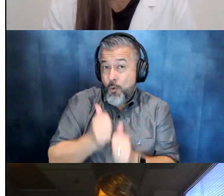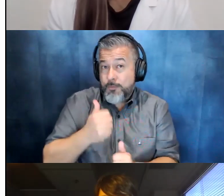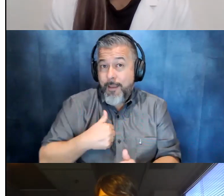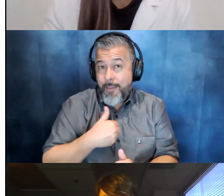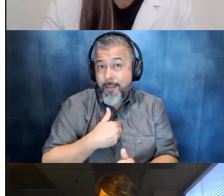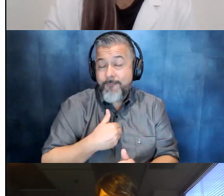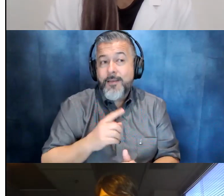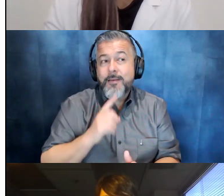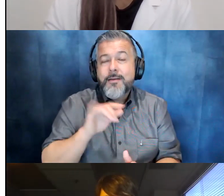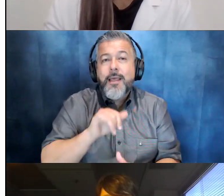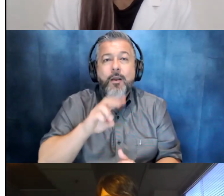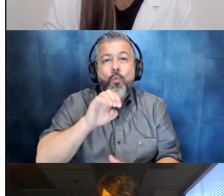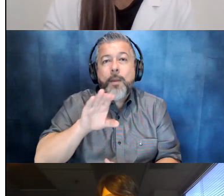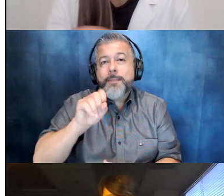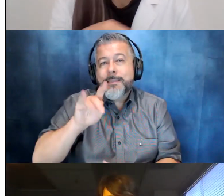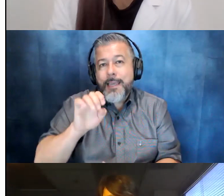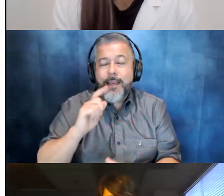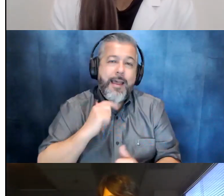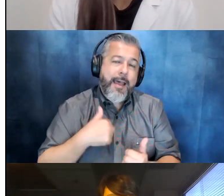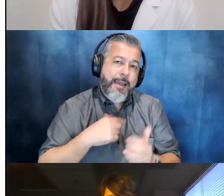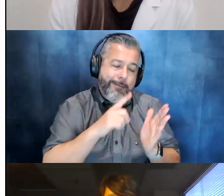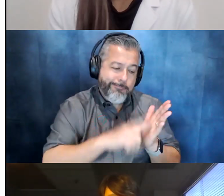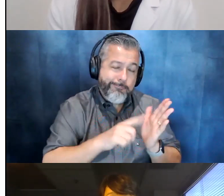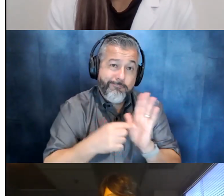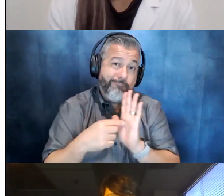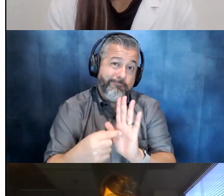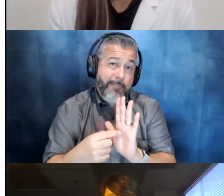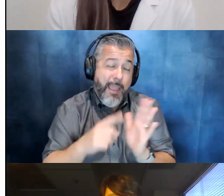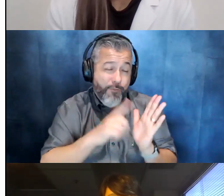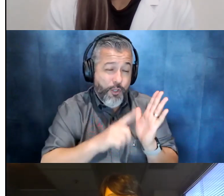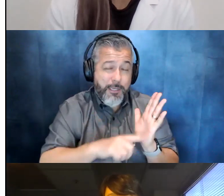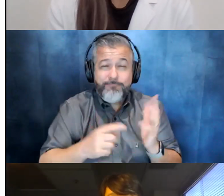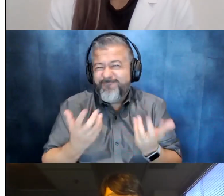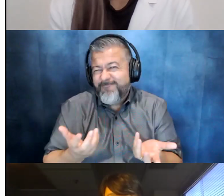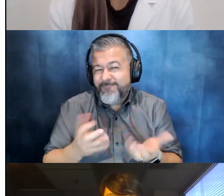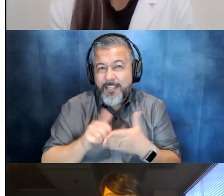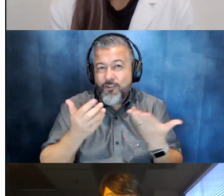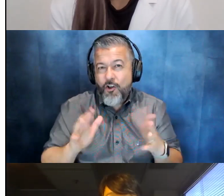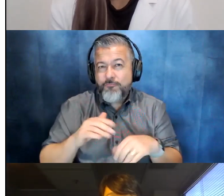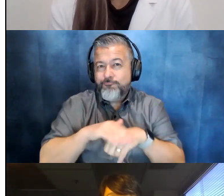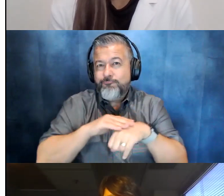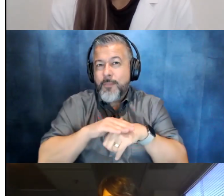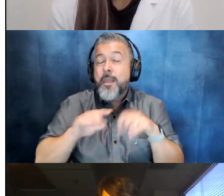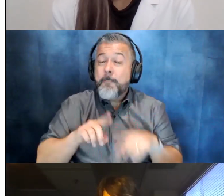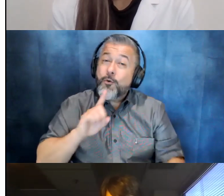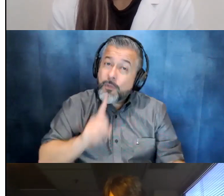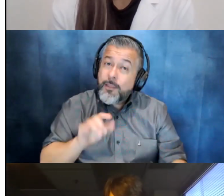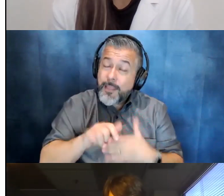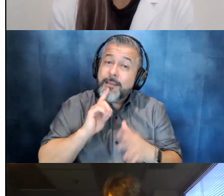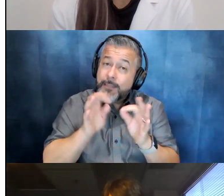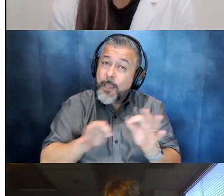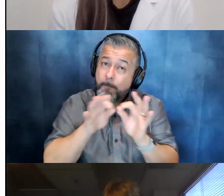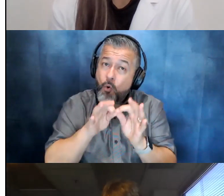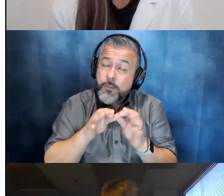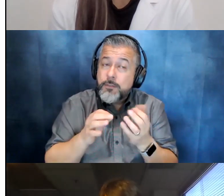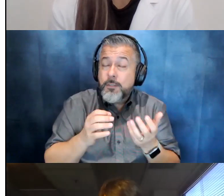a website that I would have to go look up. But yeah, no, absolutely. These are really important